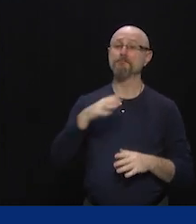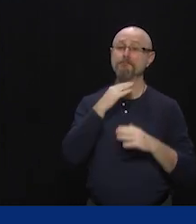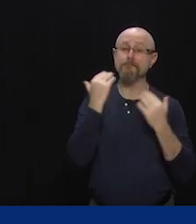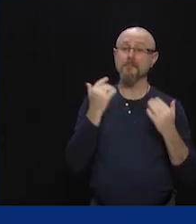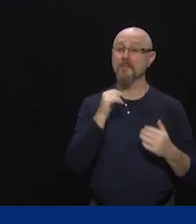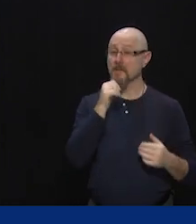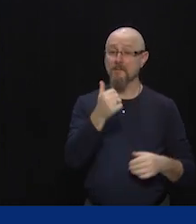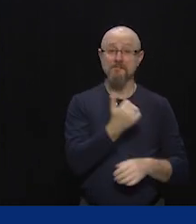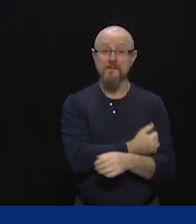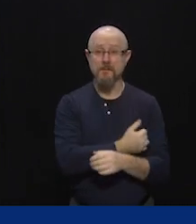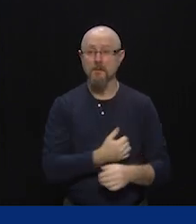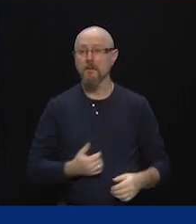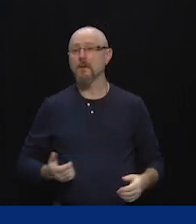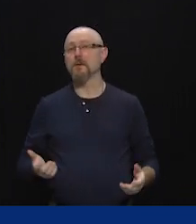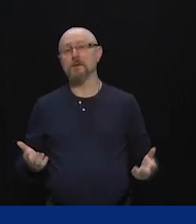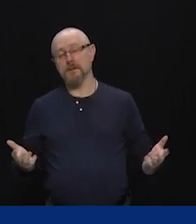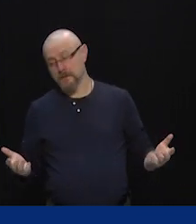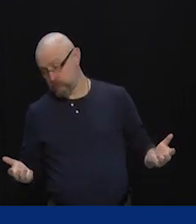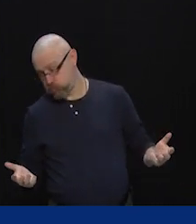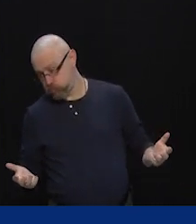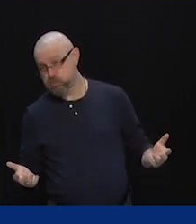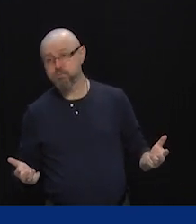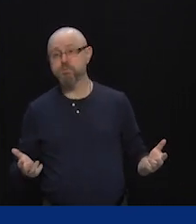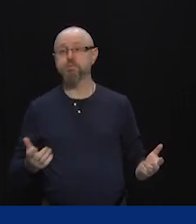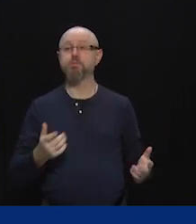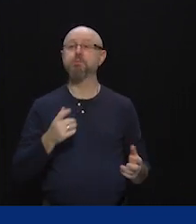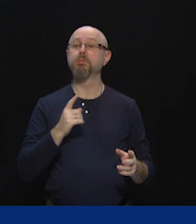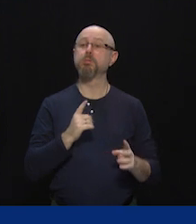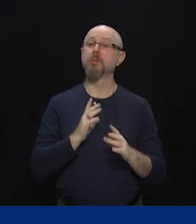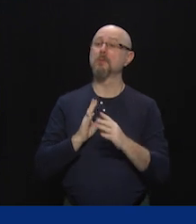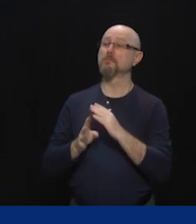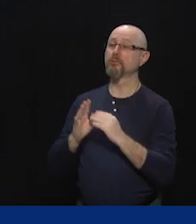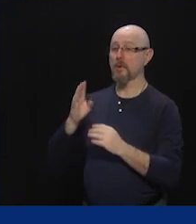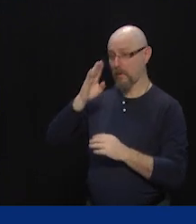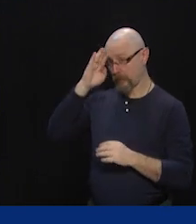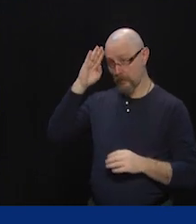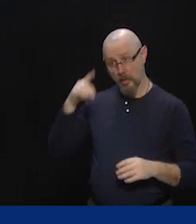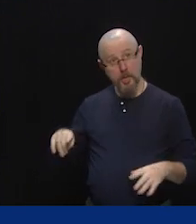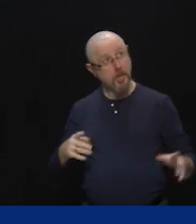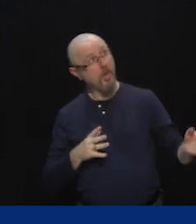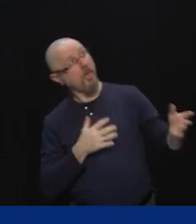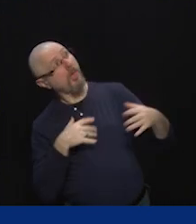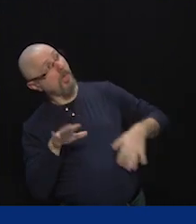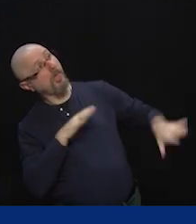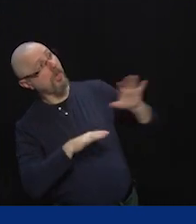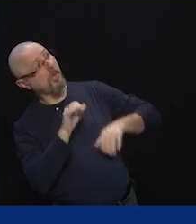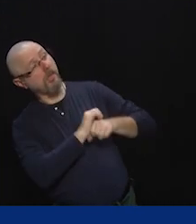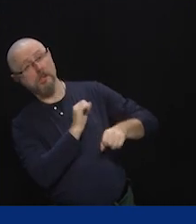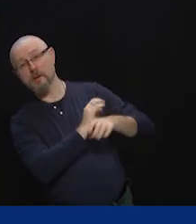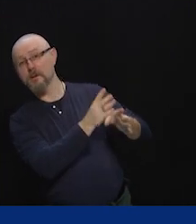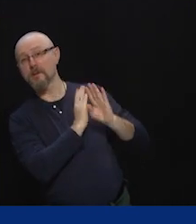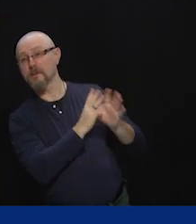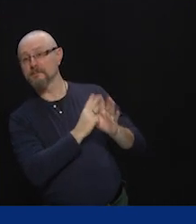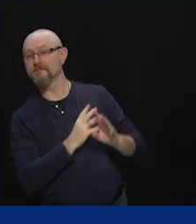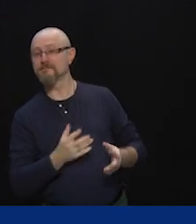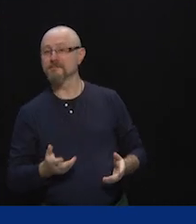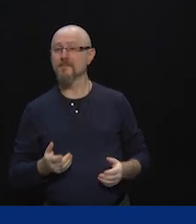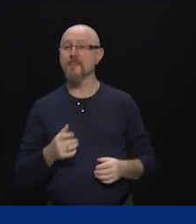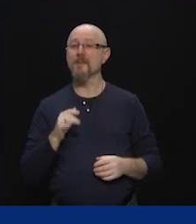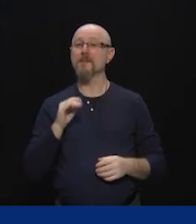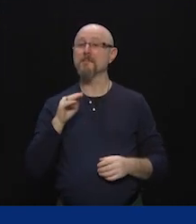filling their corridors and creating undue pressure. So huge difference in the exposure. MTA